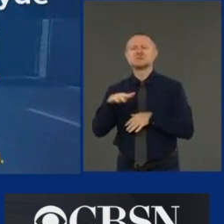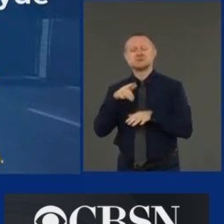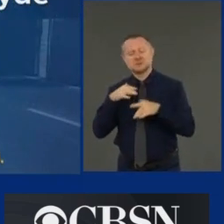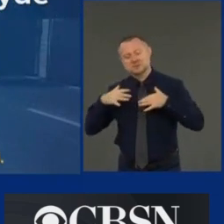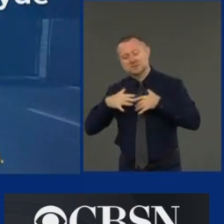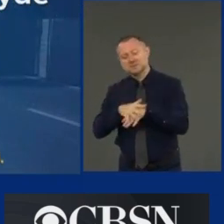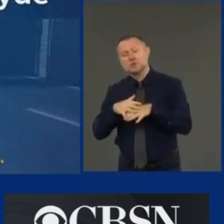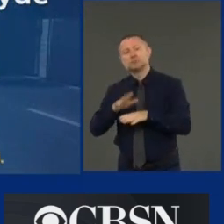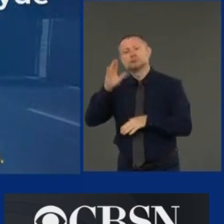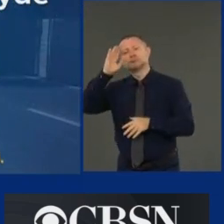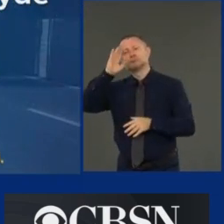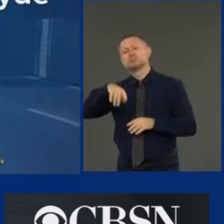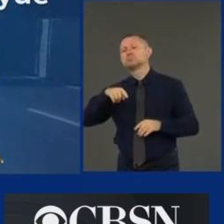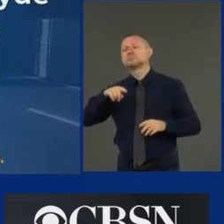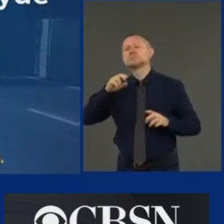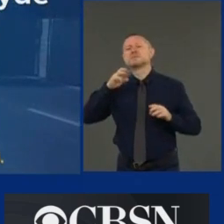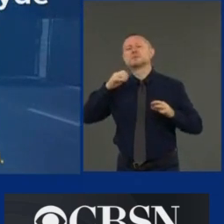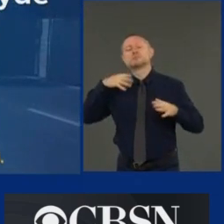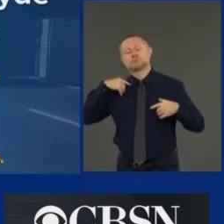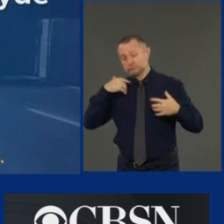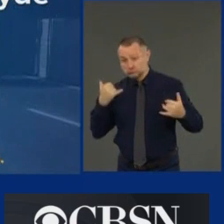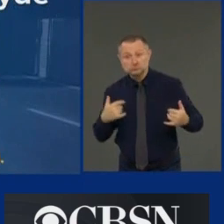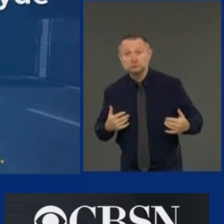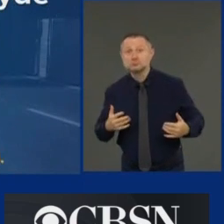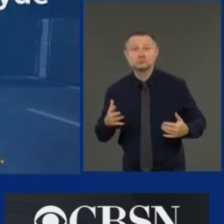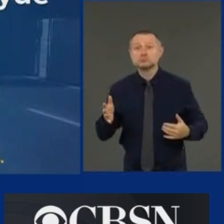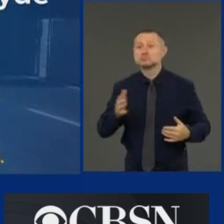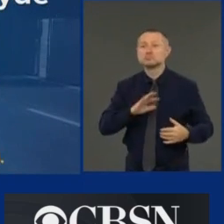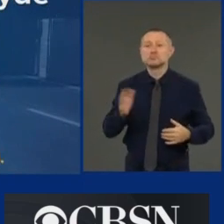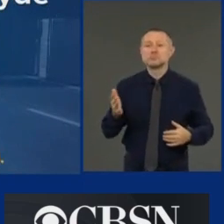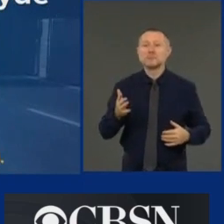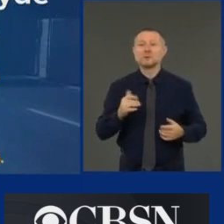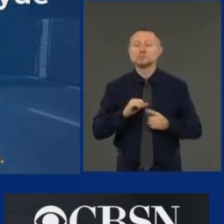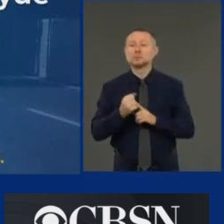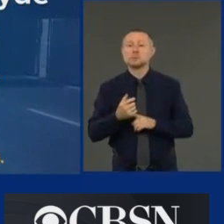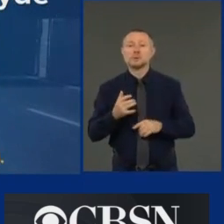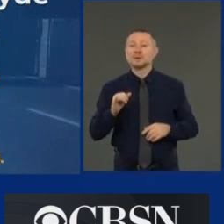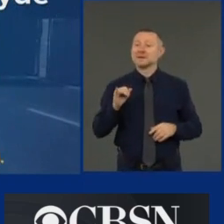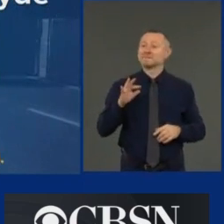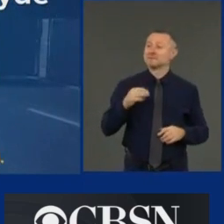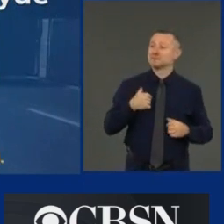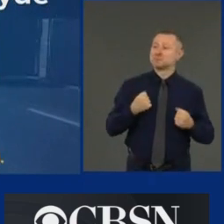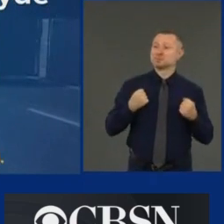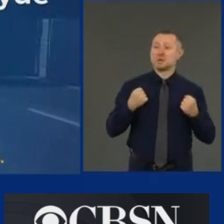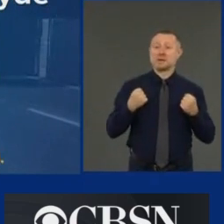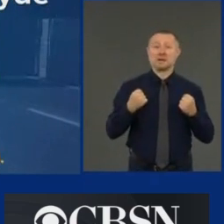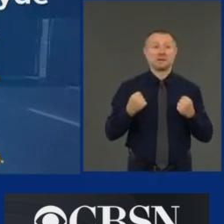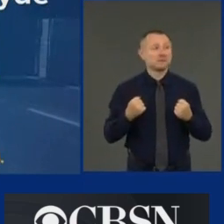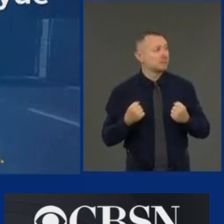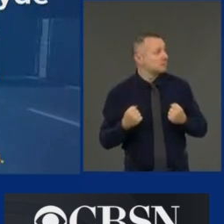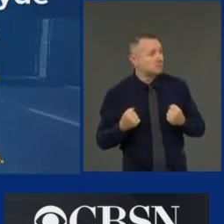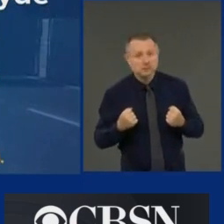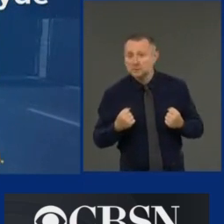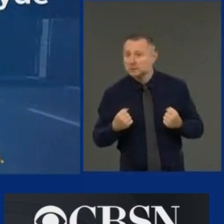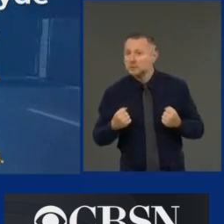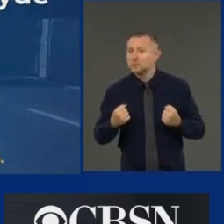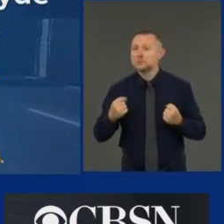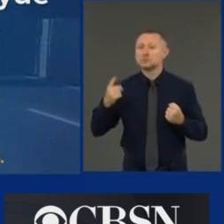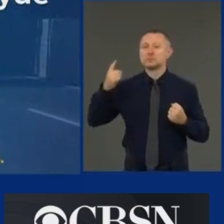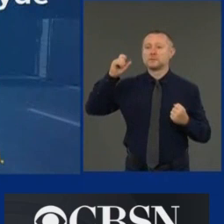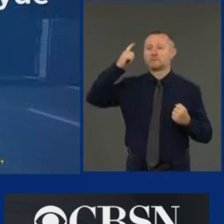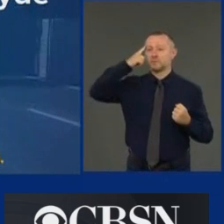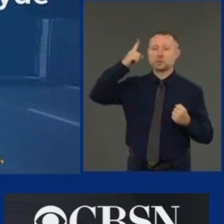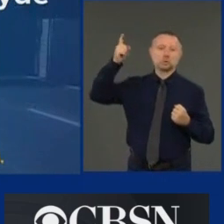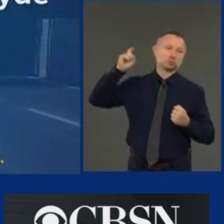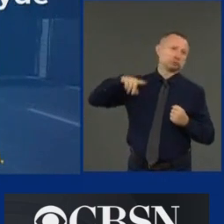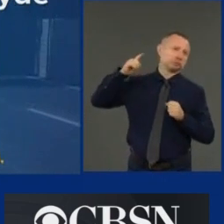decades. And it was one of those situations that you would just say as you were going through it, why don't they fix this, right?